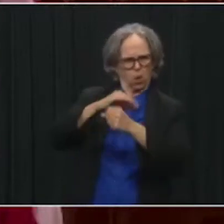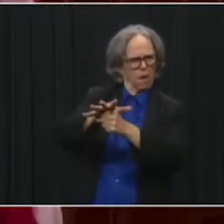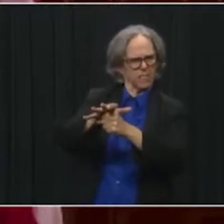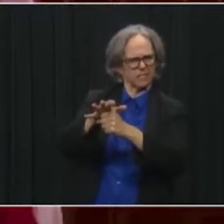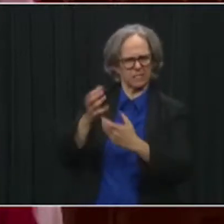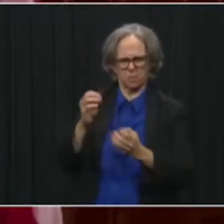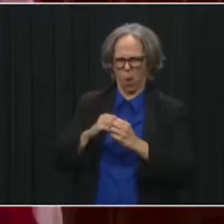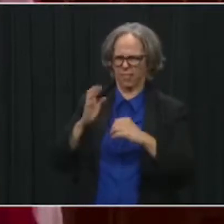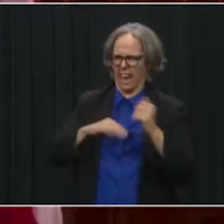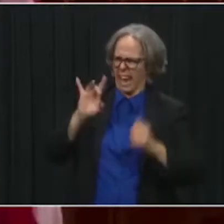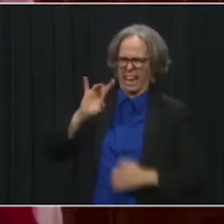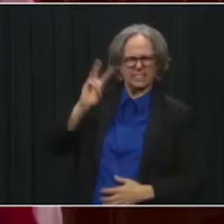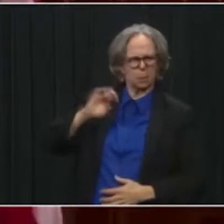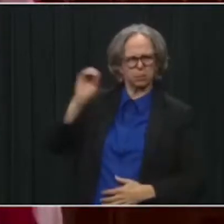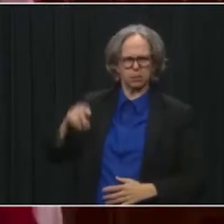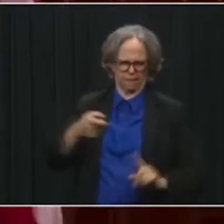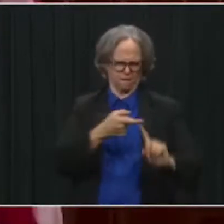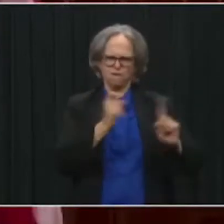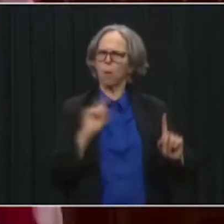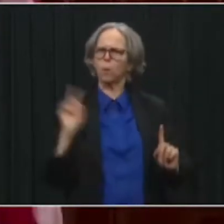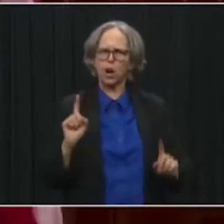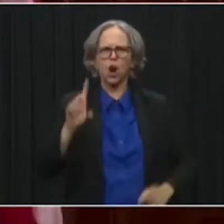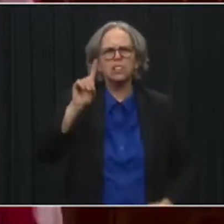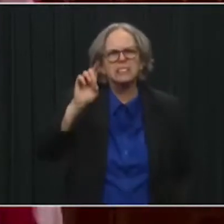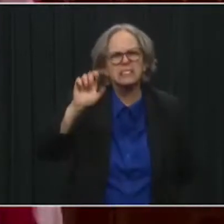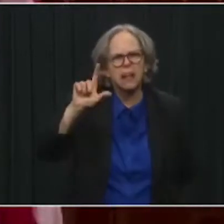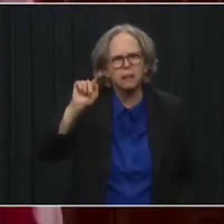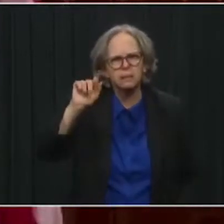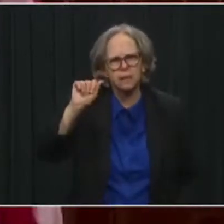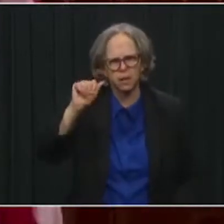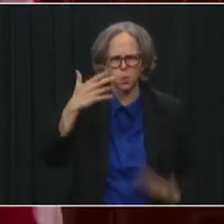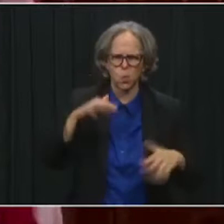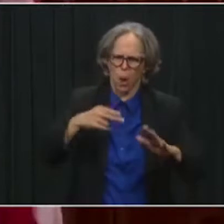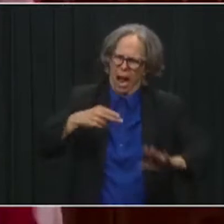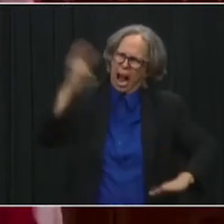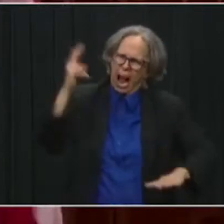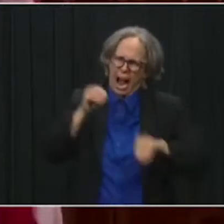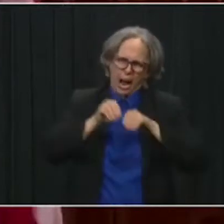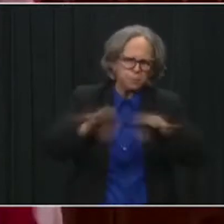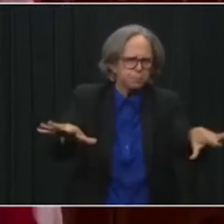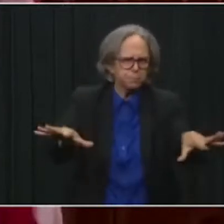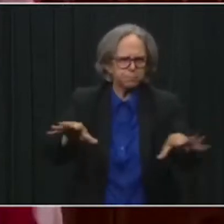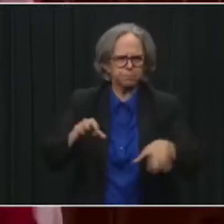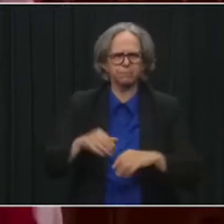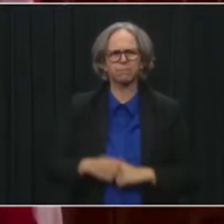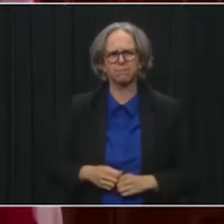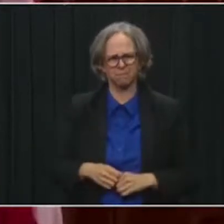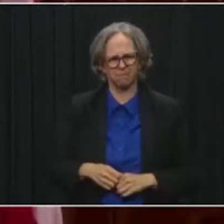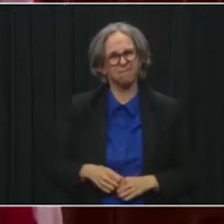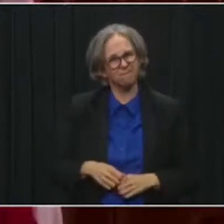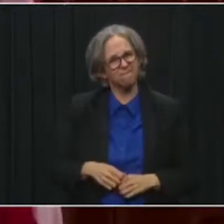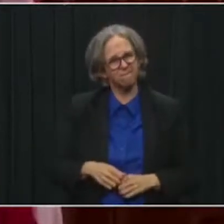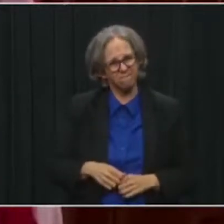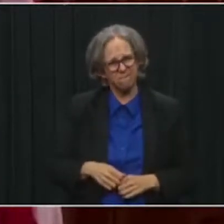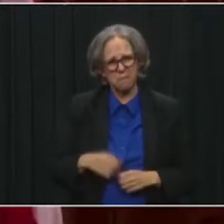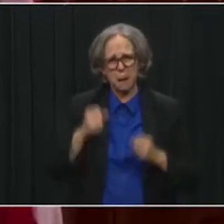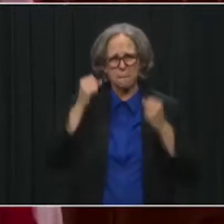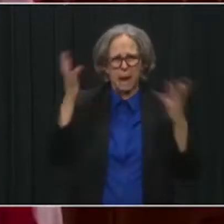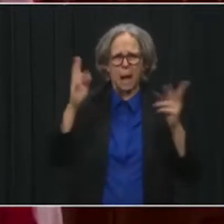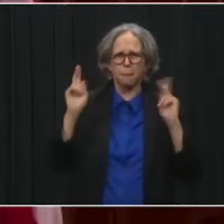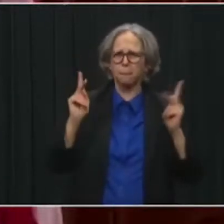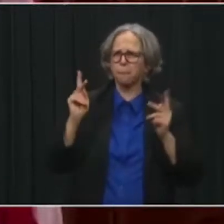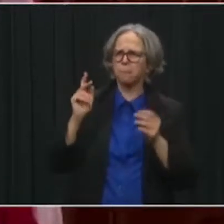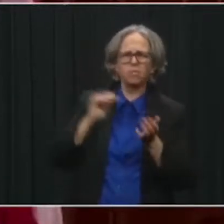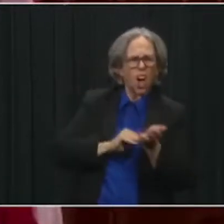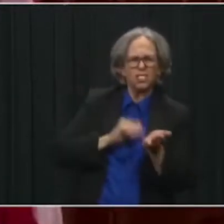me, experts tell me that we're way above that number today. So what